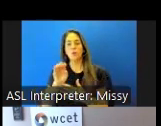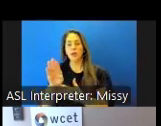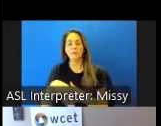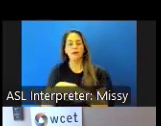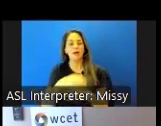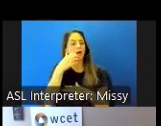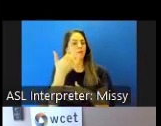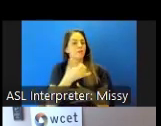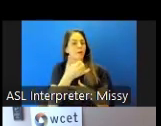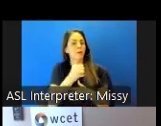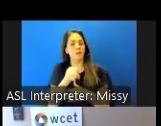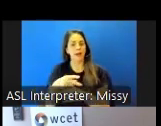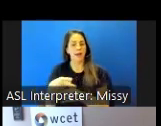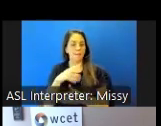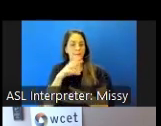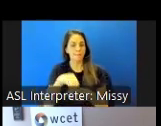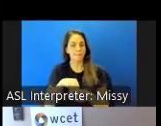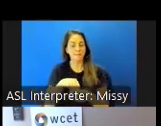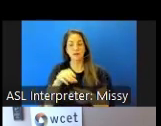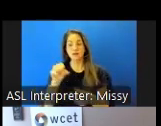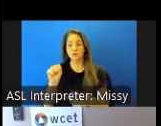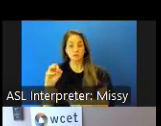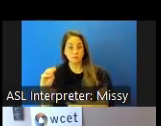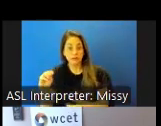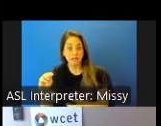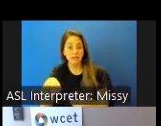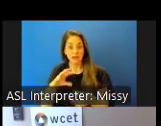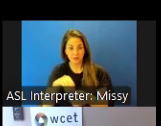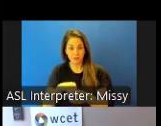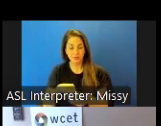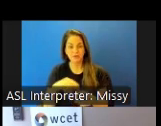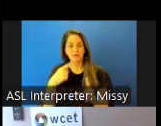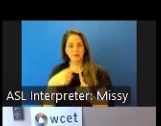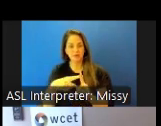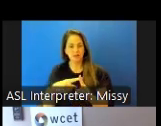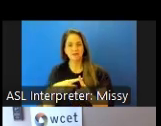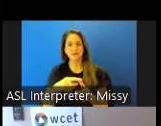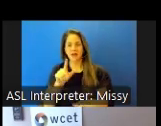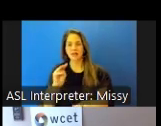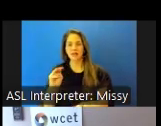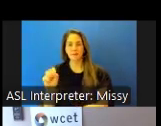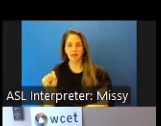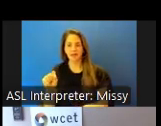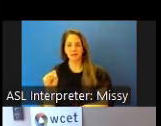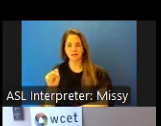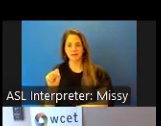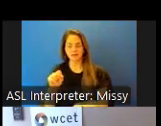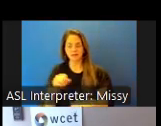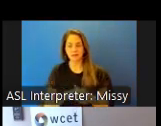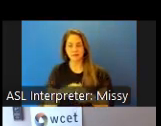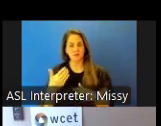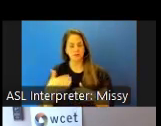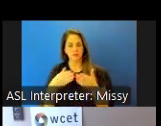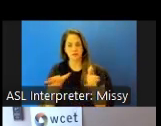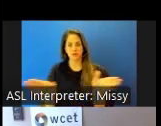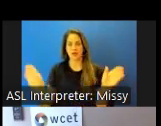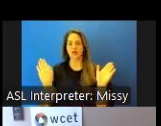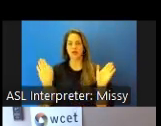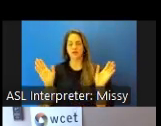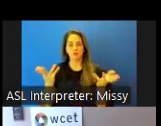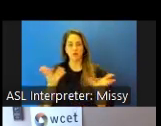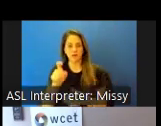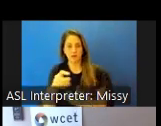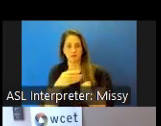applications. This includes social media, and it also includes stuff in your LMS. So it really widens the purview of what you